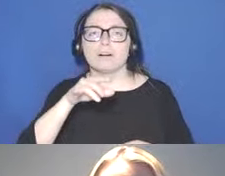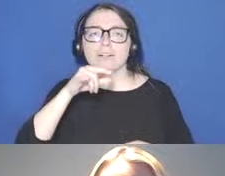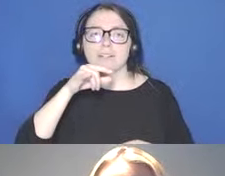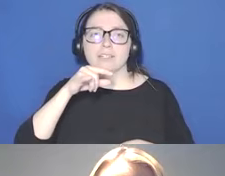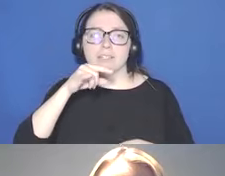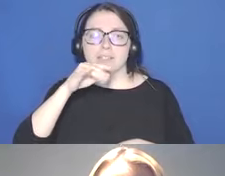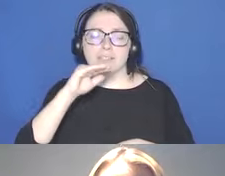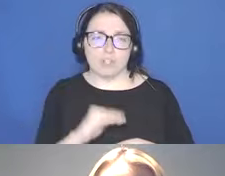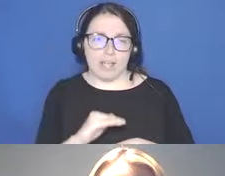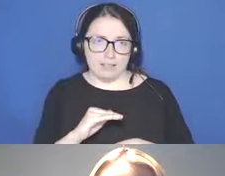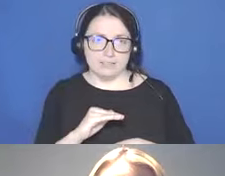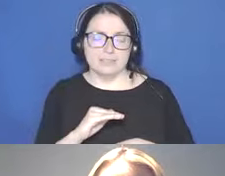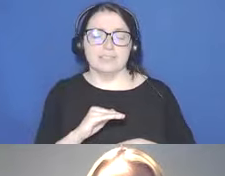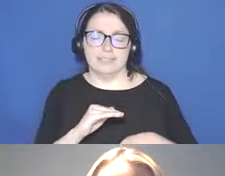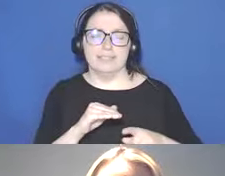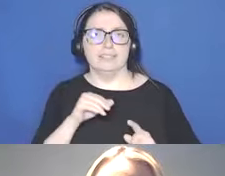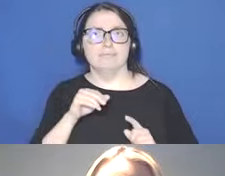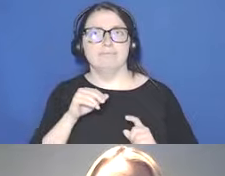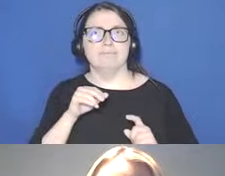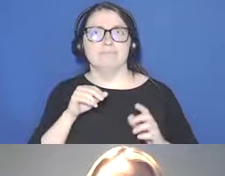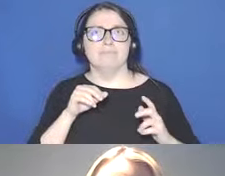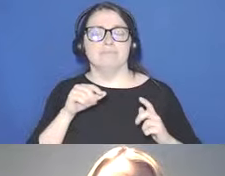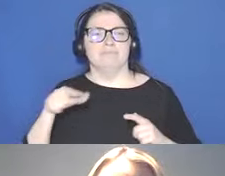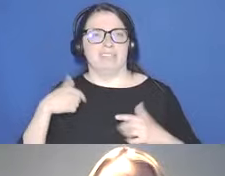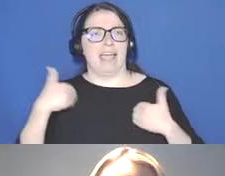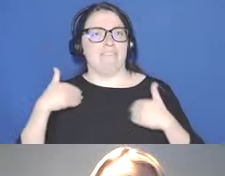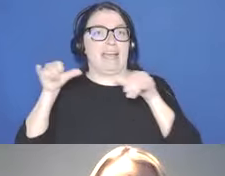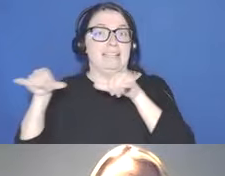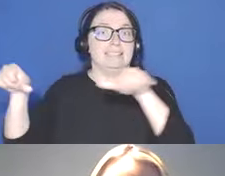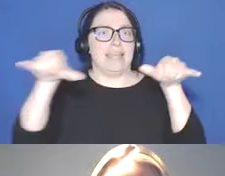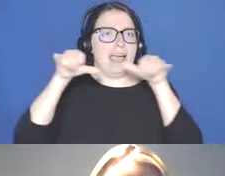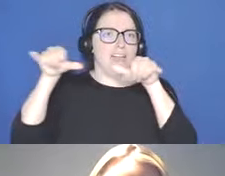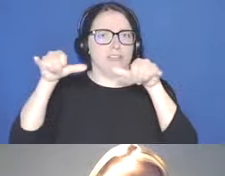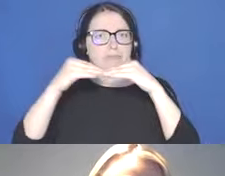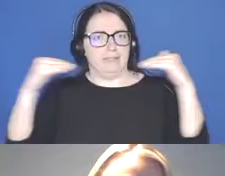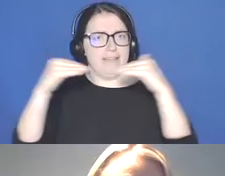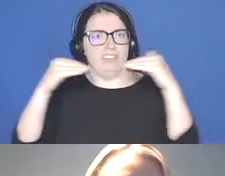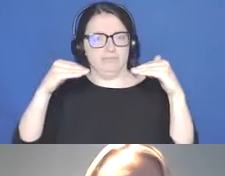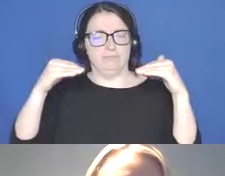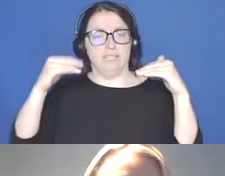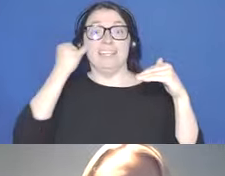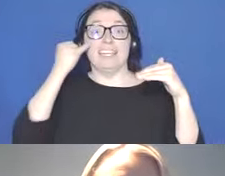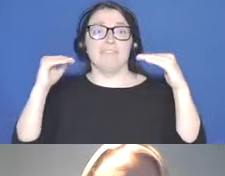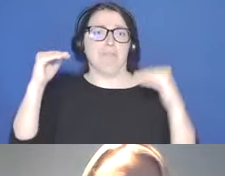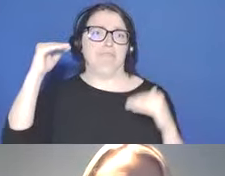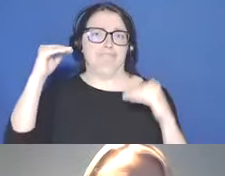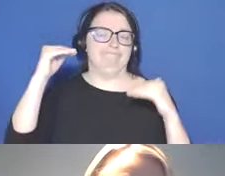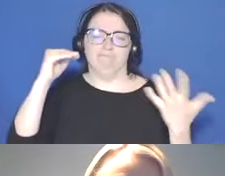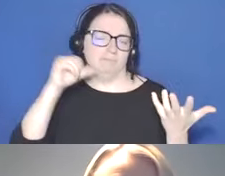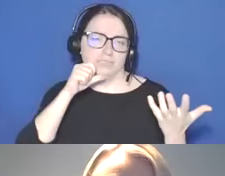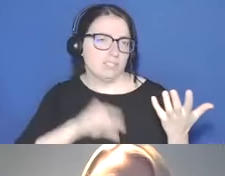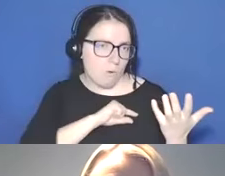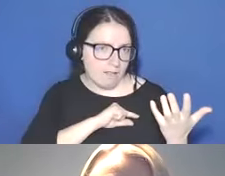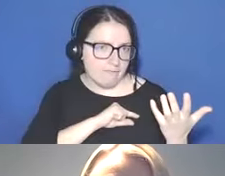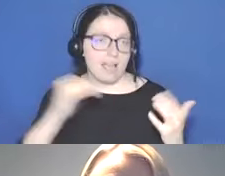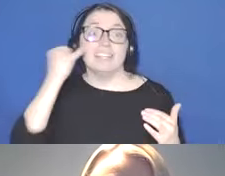of before they qualify for the services. So a child may not qualify for occupational therapy